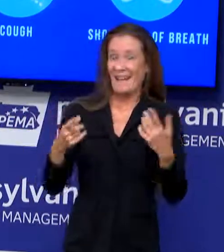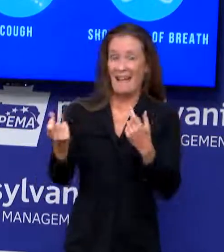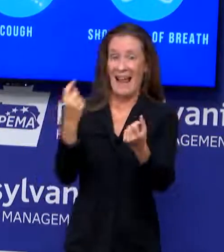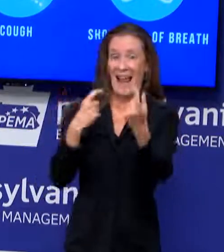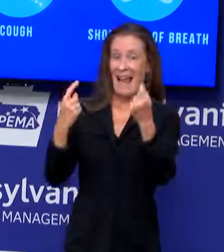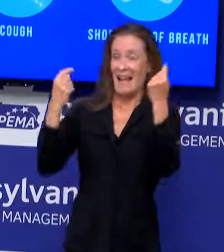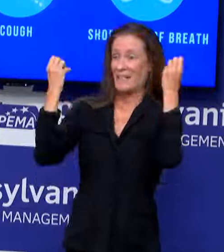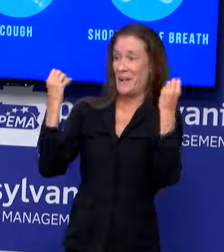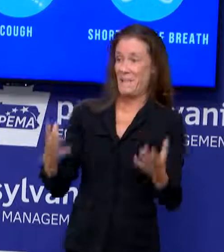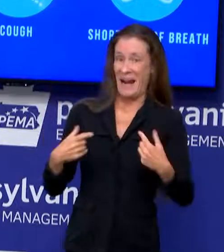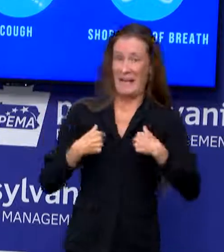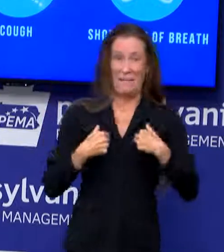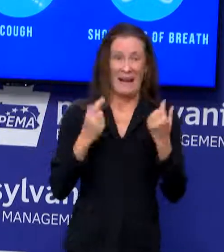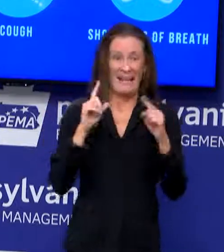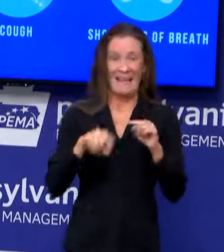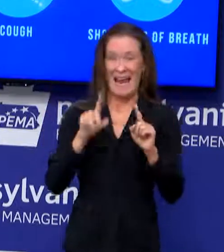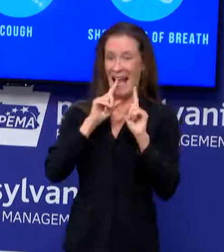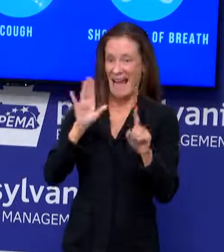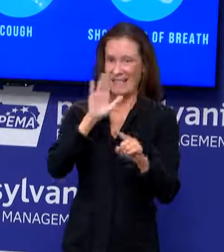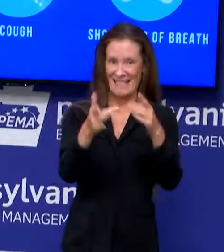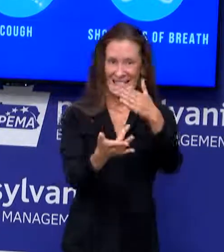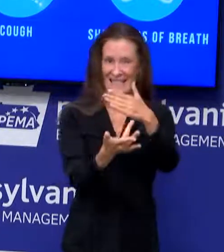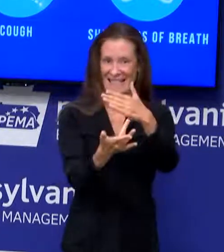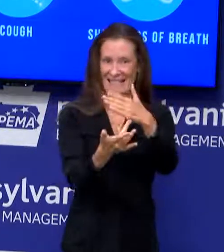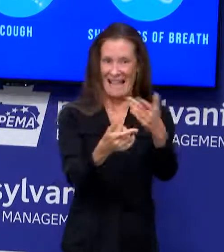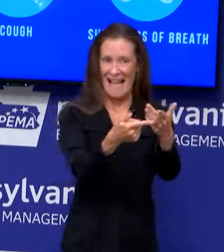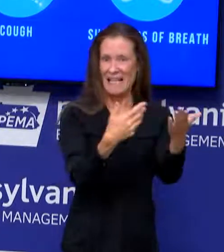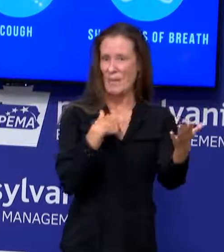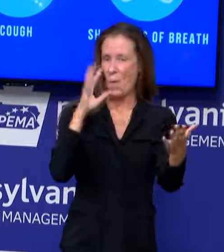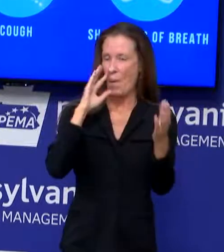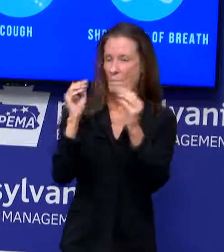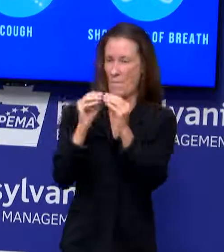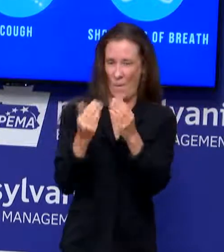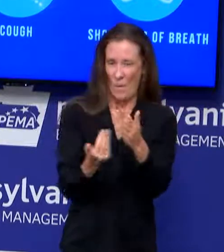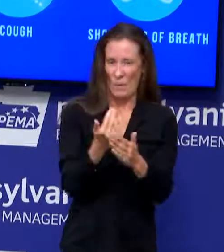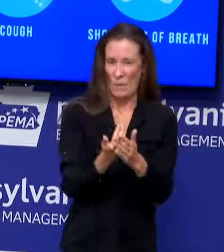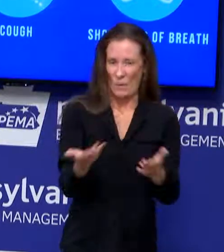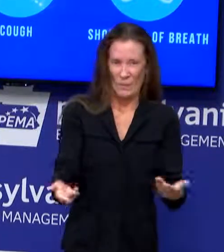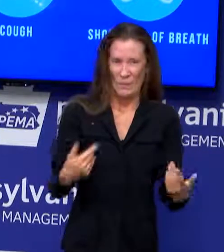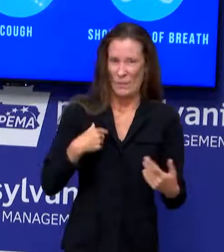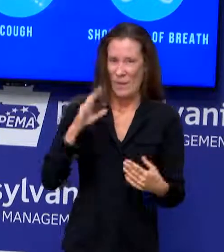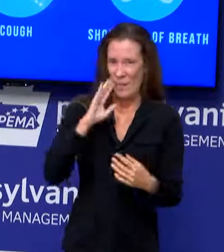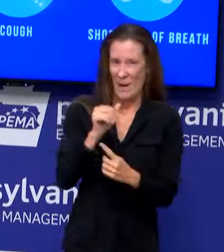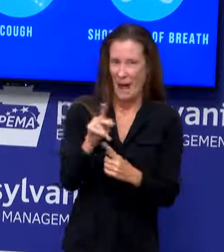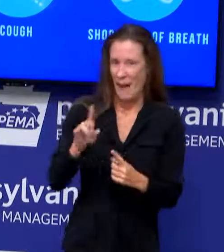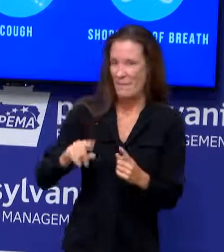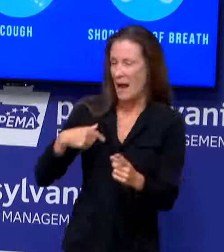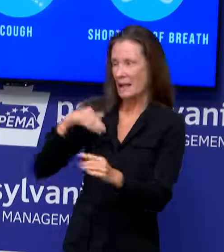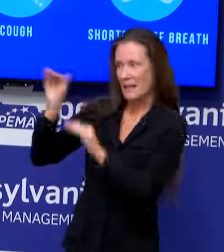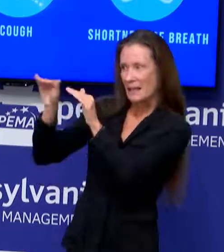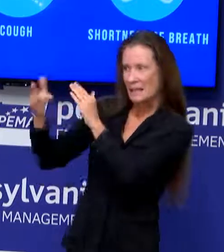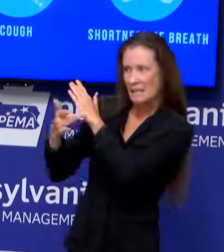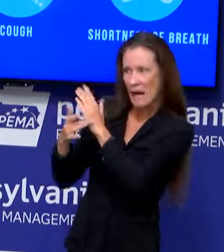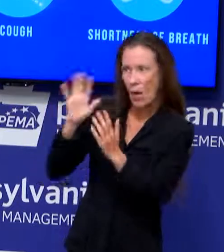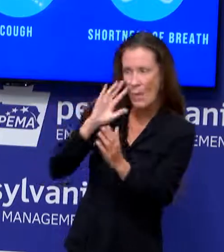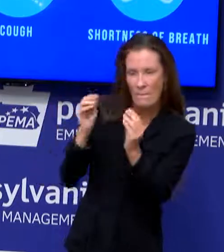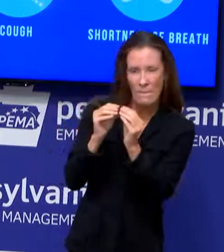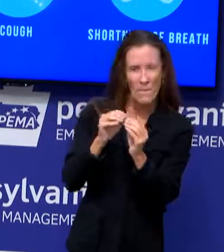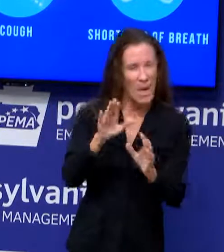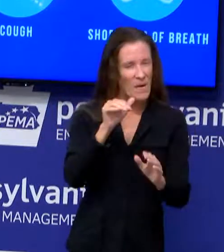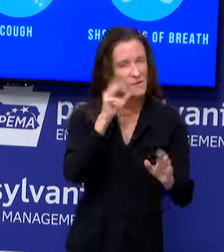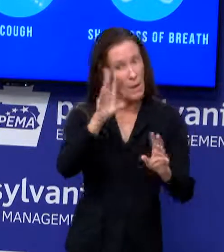those technical issues, but I don't have the specific information to give you, but they're really good questions. Yeah. Yeah. The